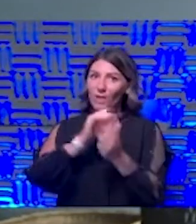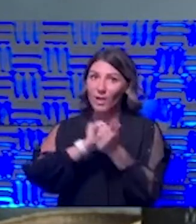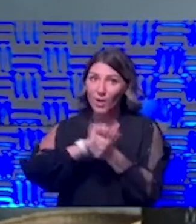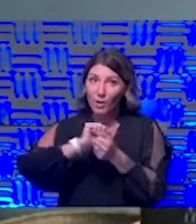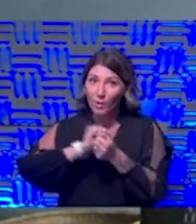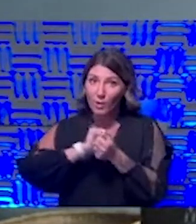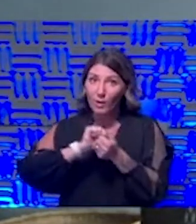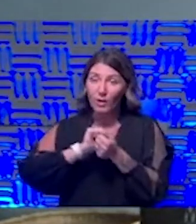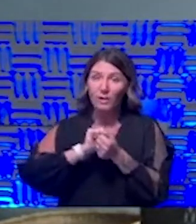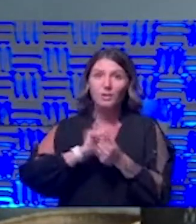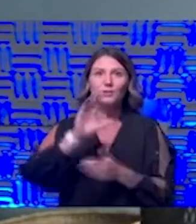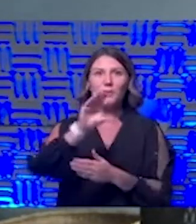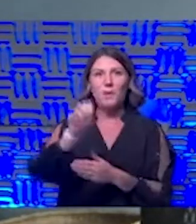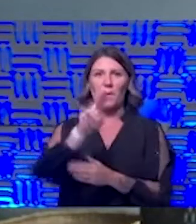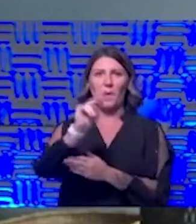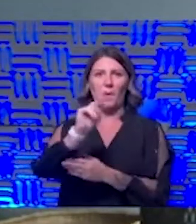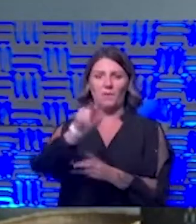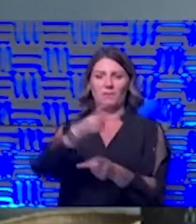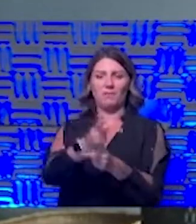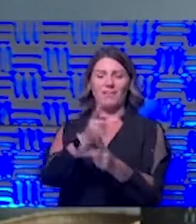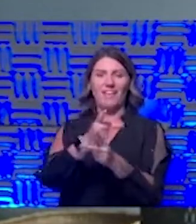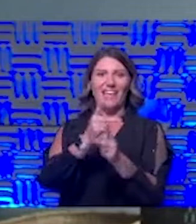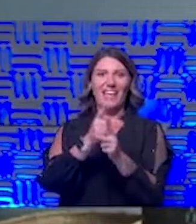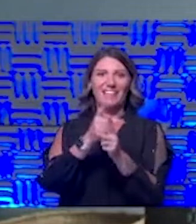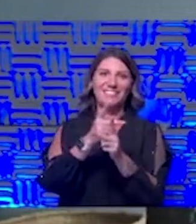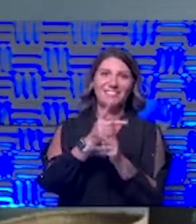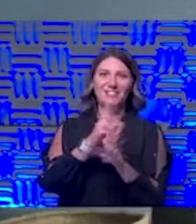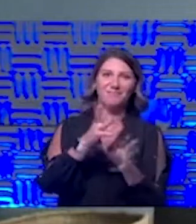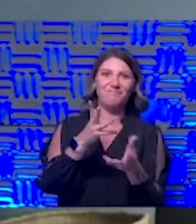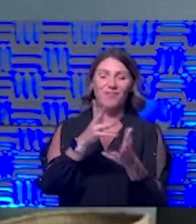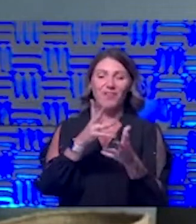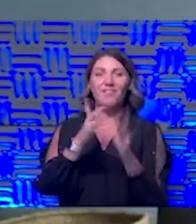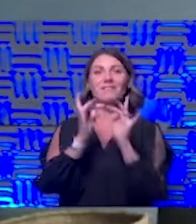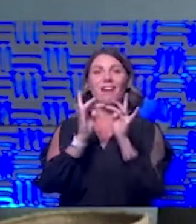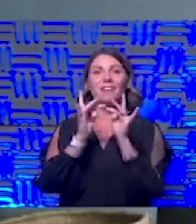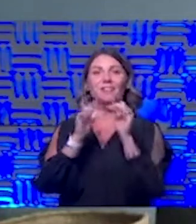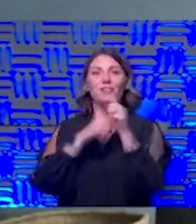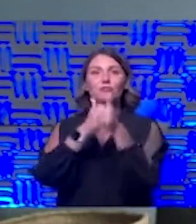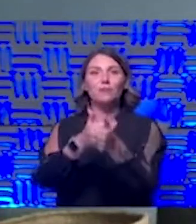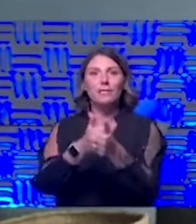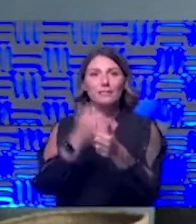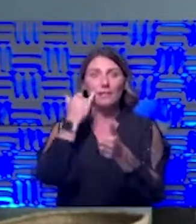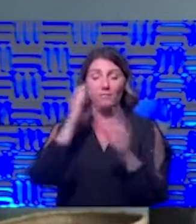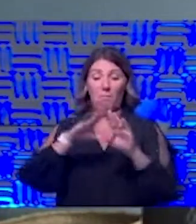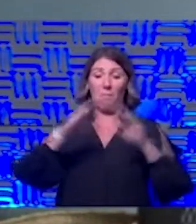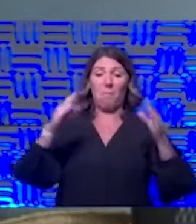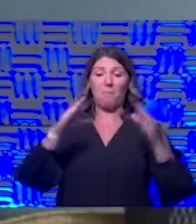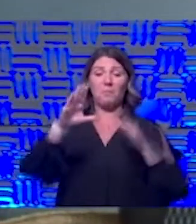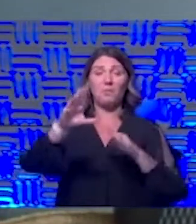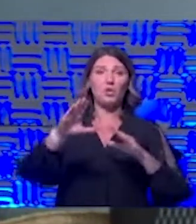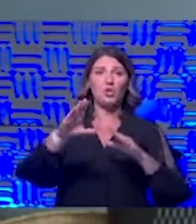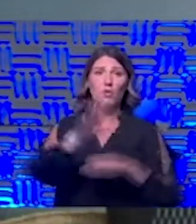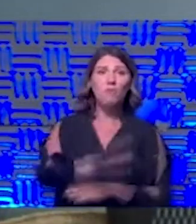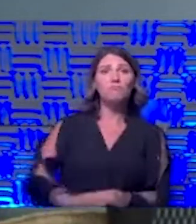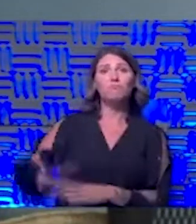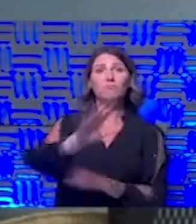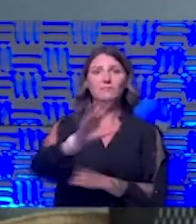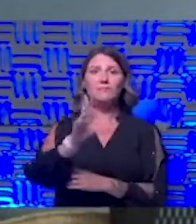your own kind of version of contact tracing if you are going to open your circle up a bit, just to see where people have been and what they're up to.